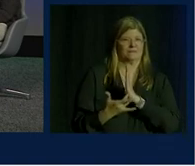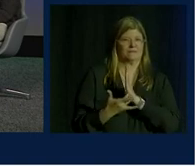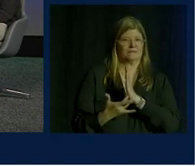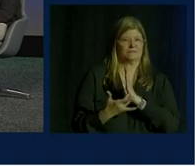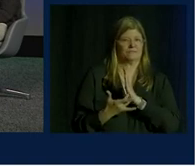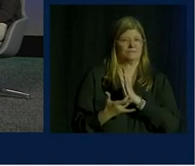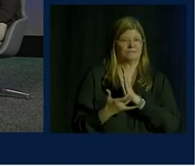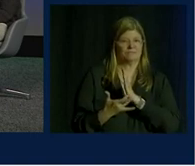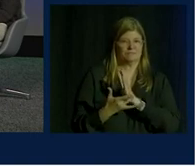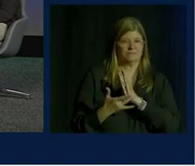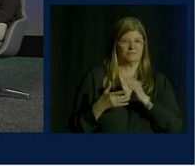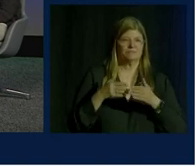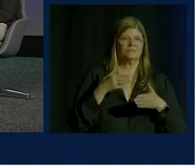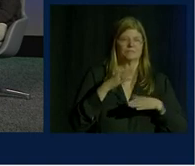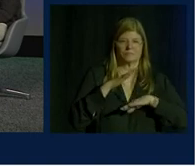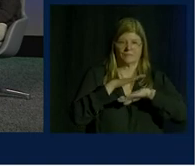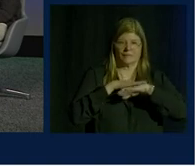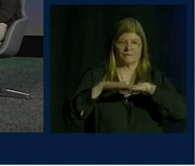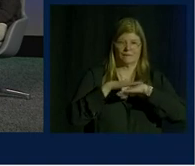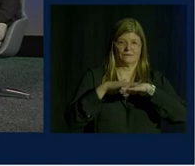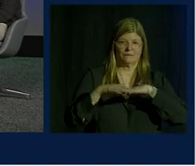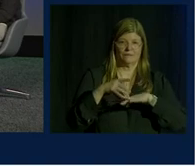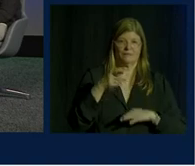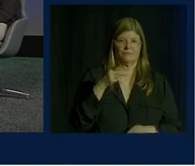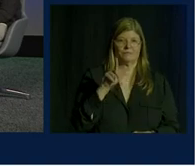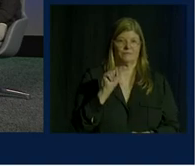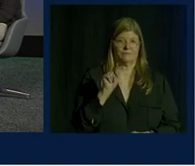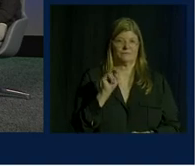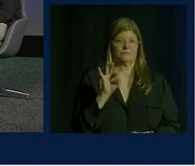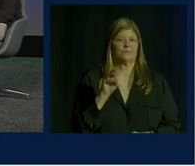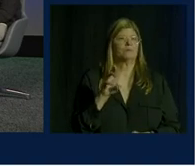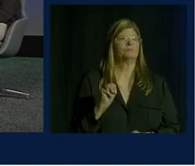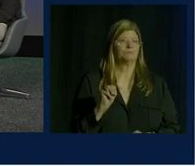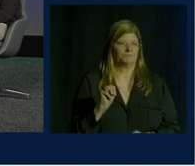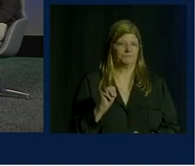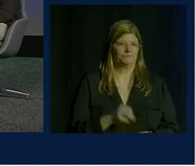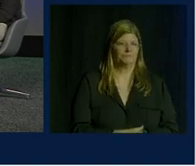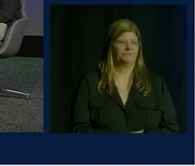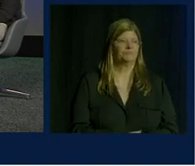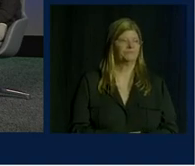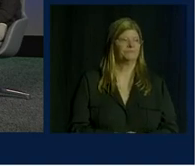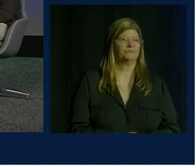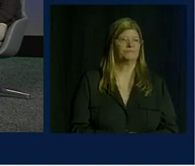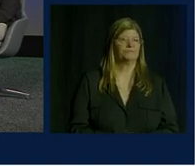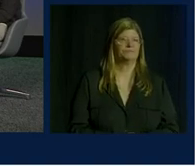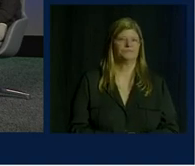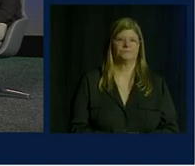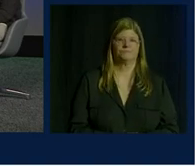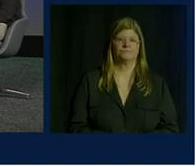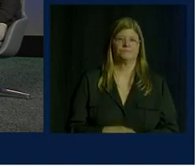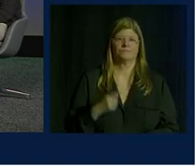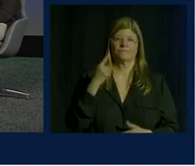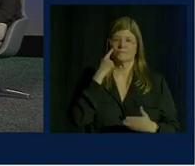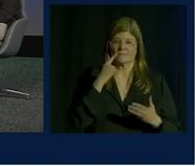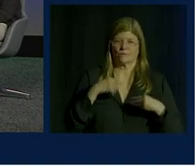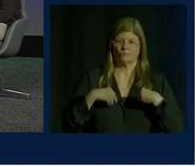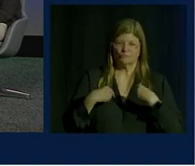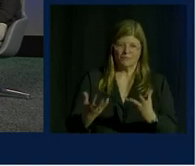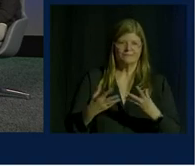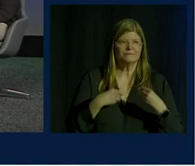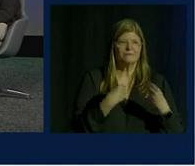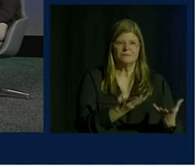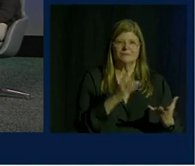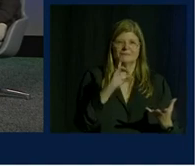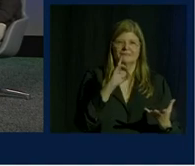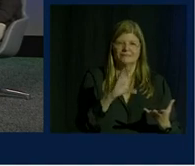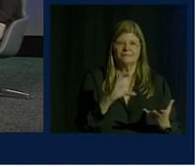Delivery, delivers retail goods to residents here in the District of Columbia. And also Josh Saltzman, thank you